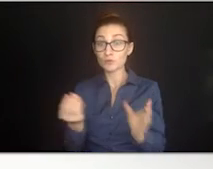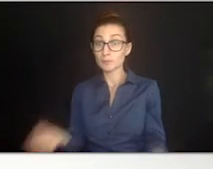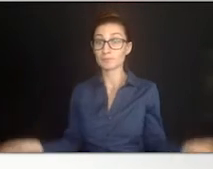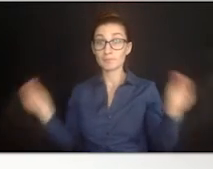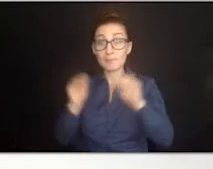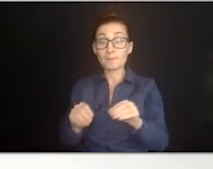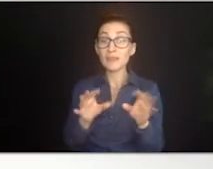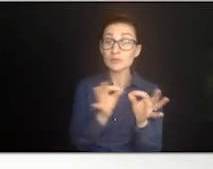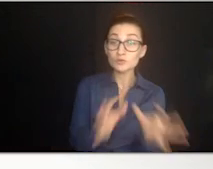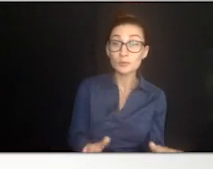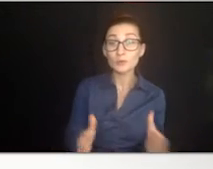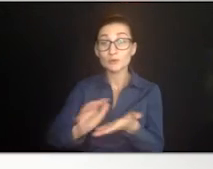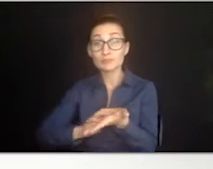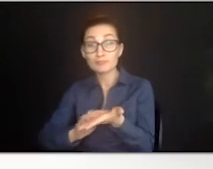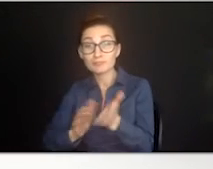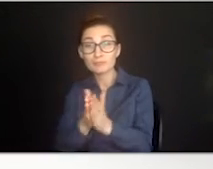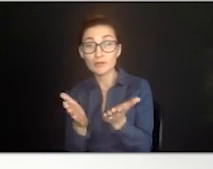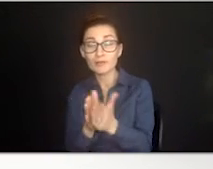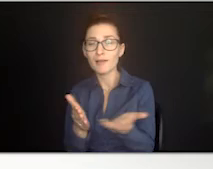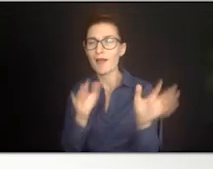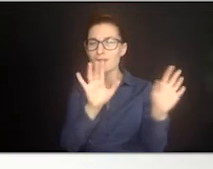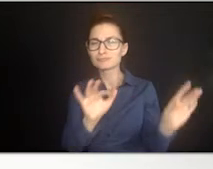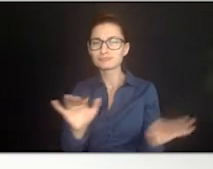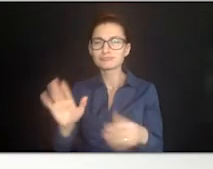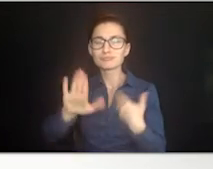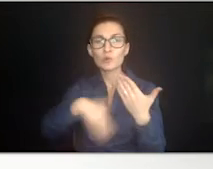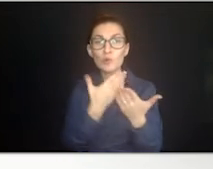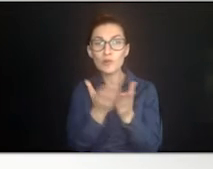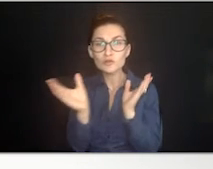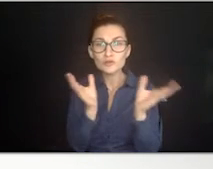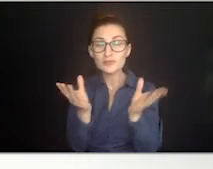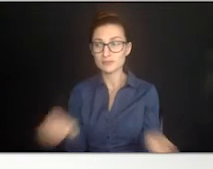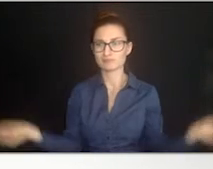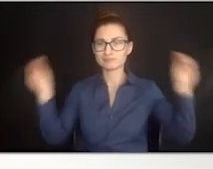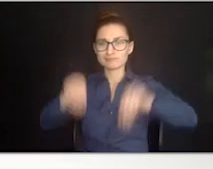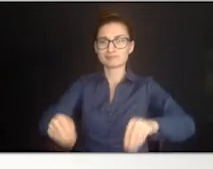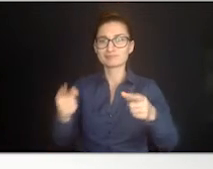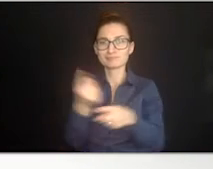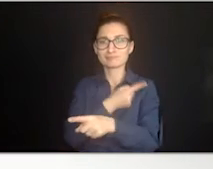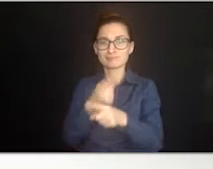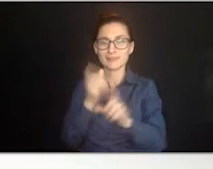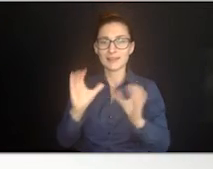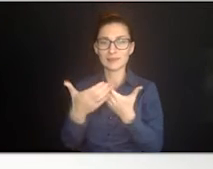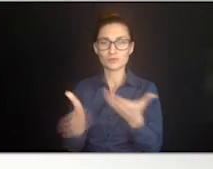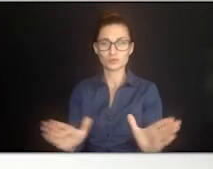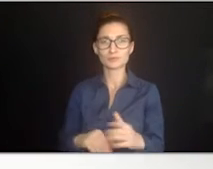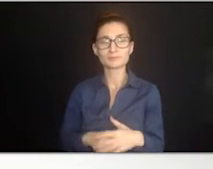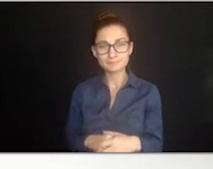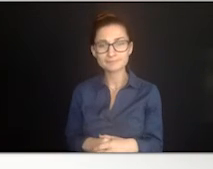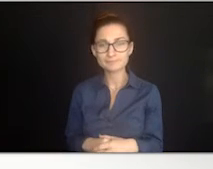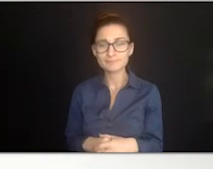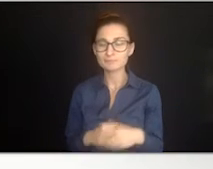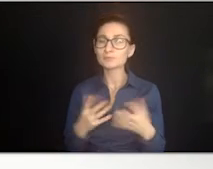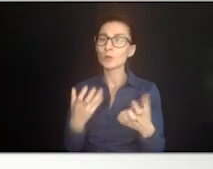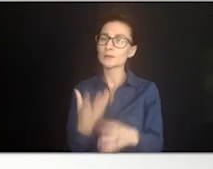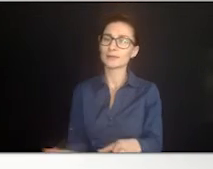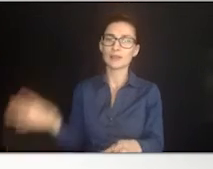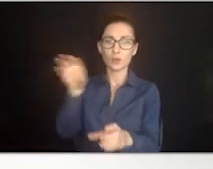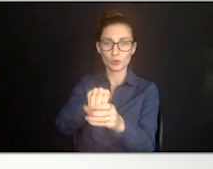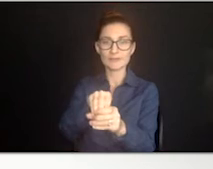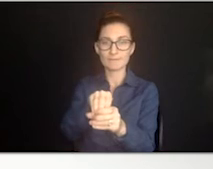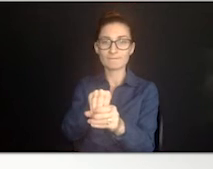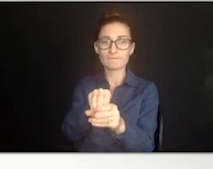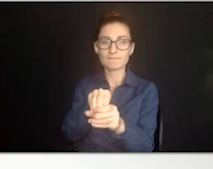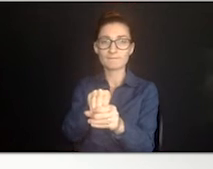thing with the interpreters or any of the amplification devices. We want to make sure that's inclusive. And so it requires